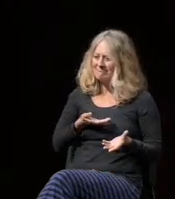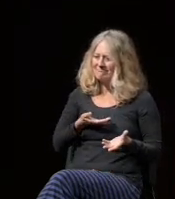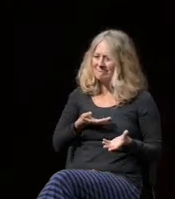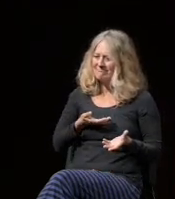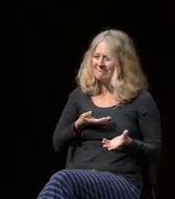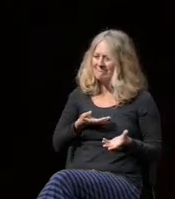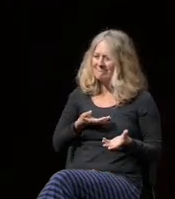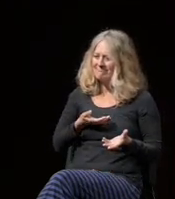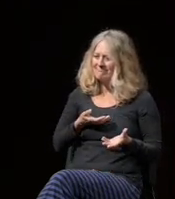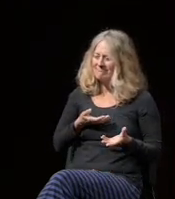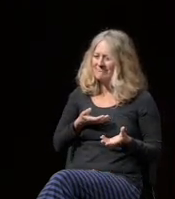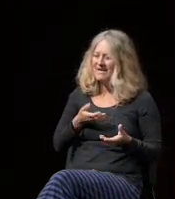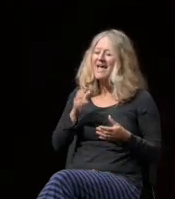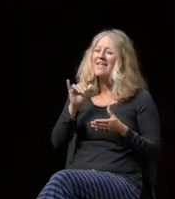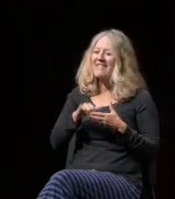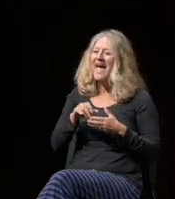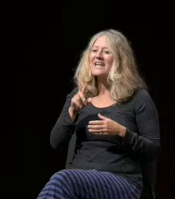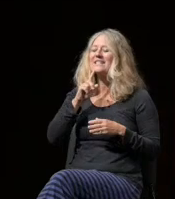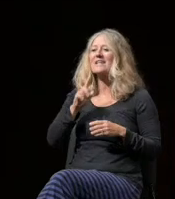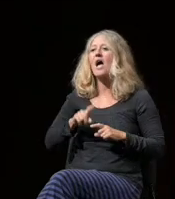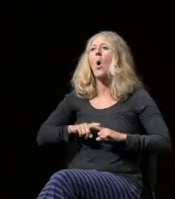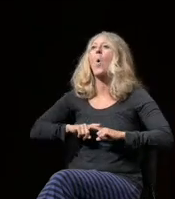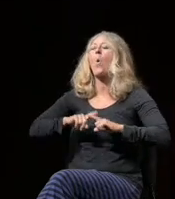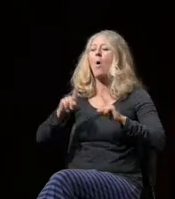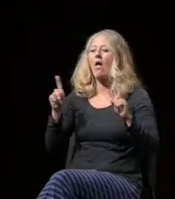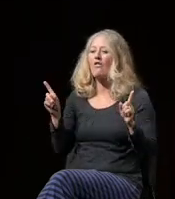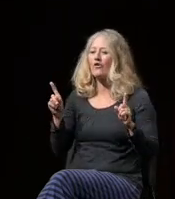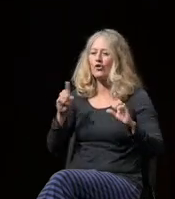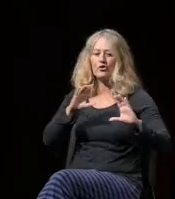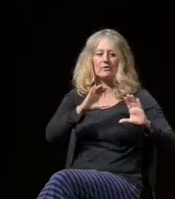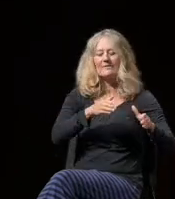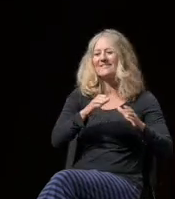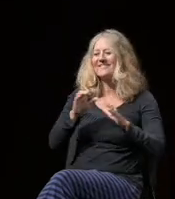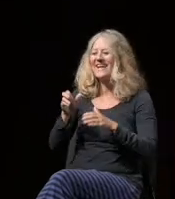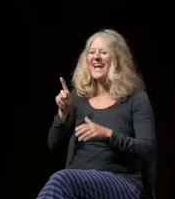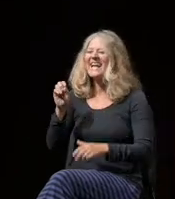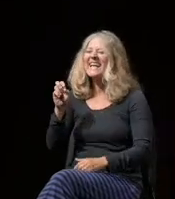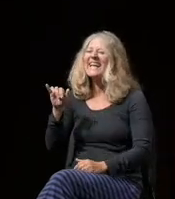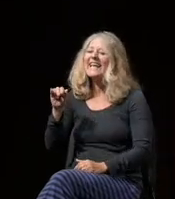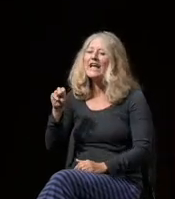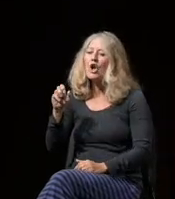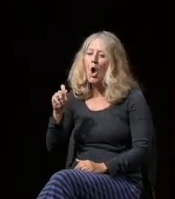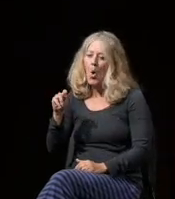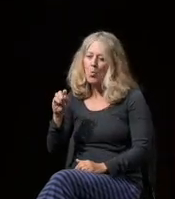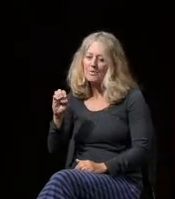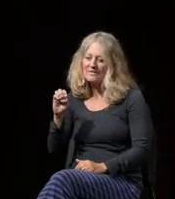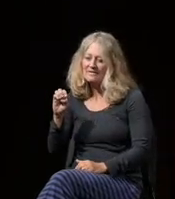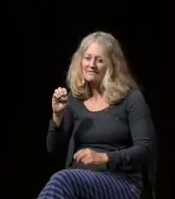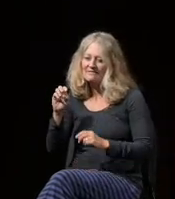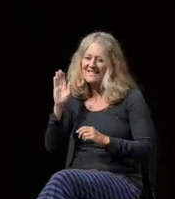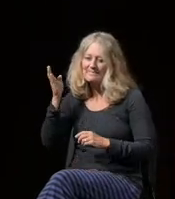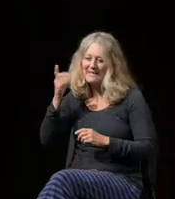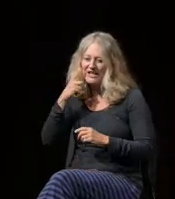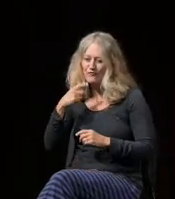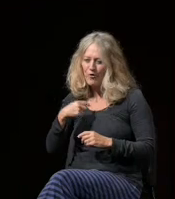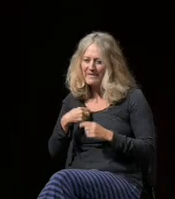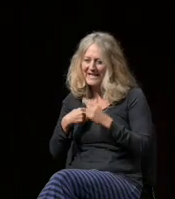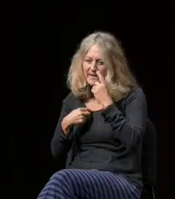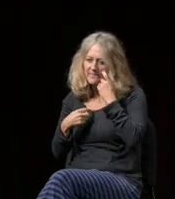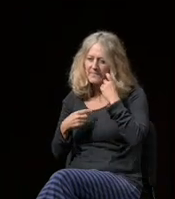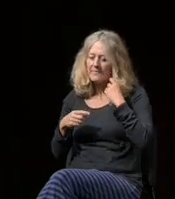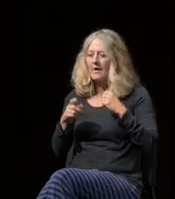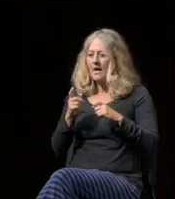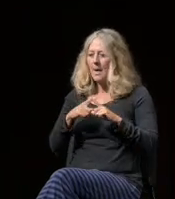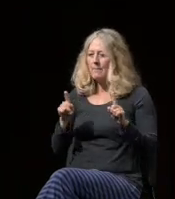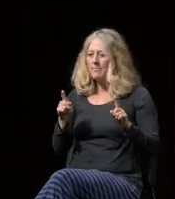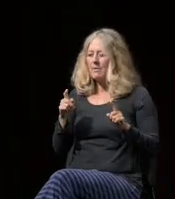Now that's a whole nother 2-hour keynote for me, okay? But I would just say that what is